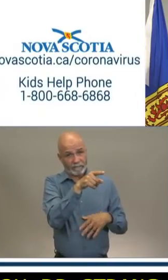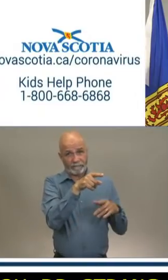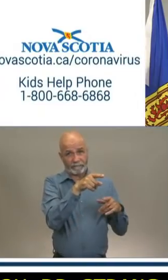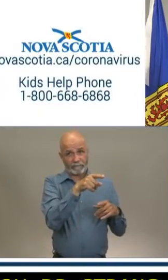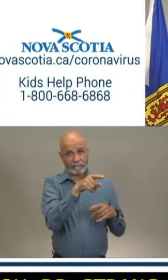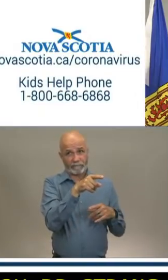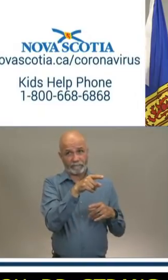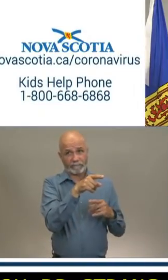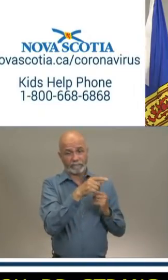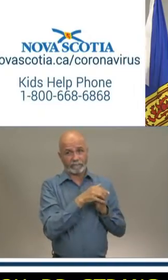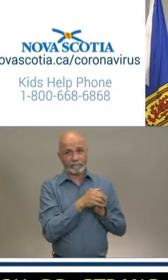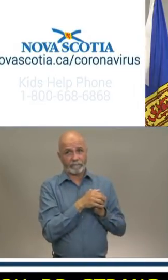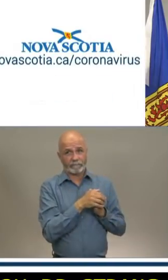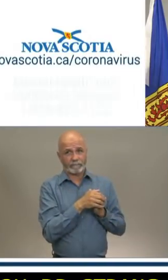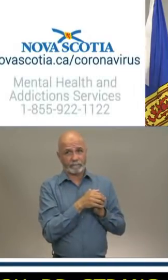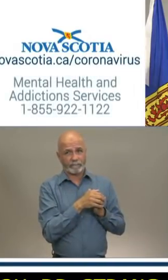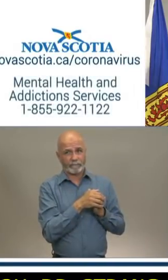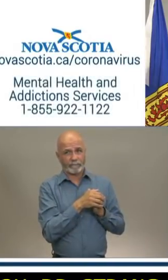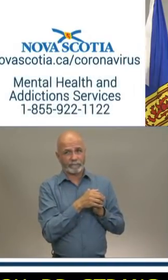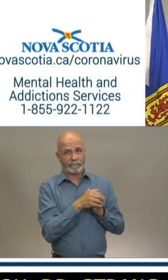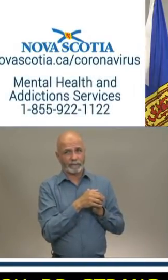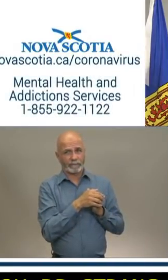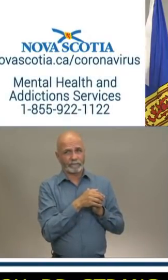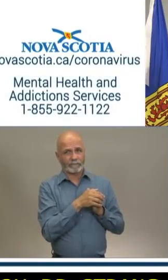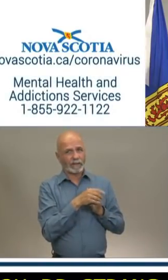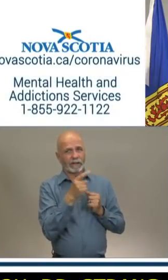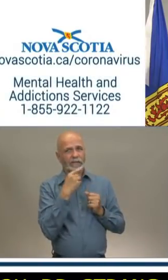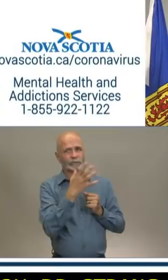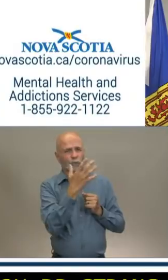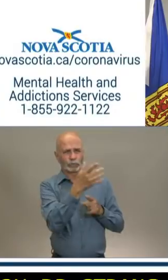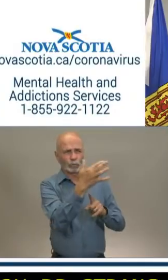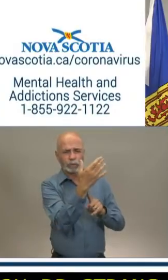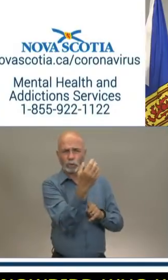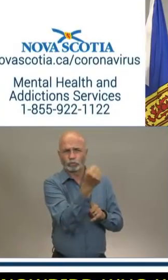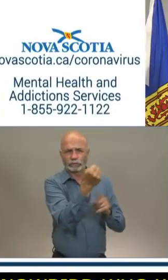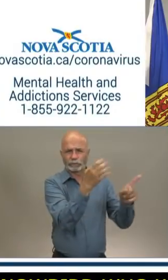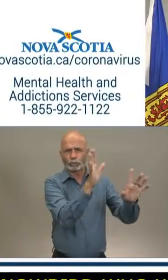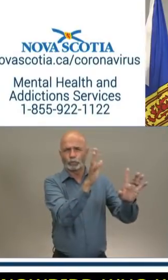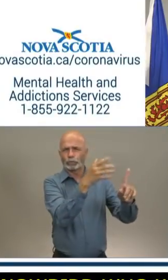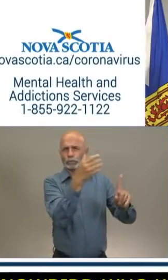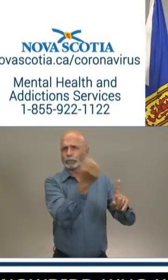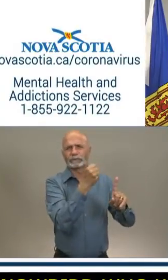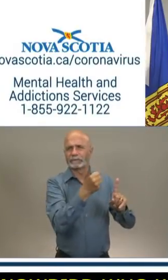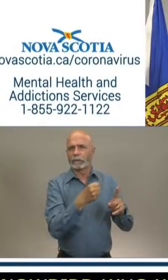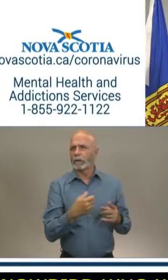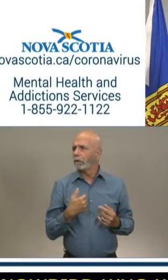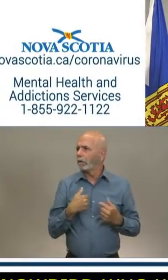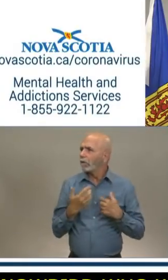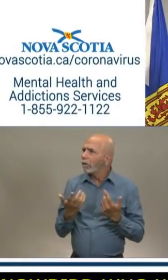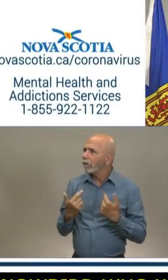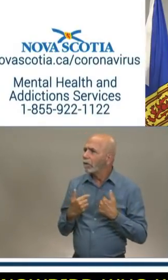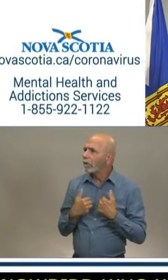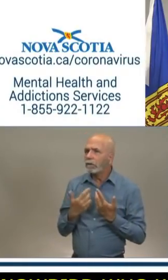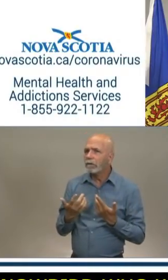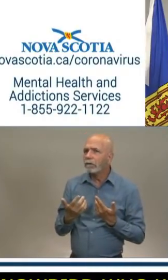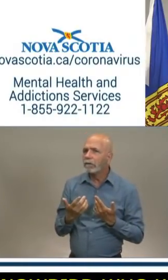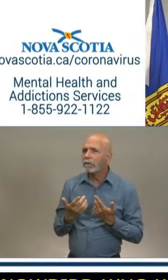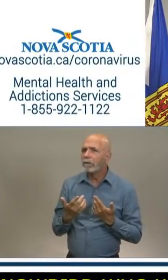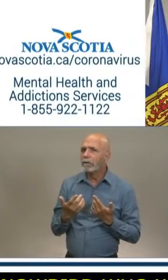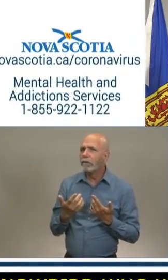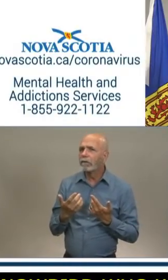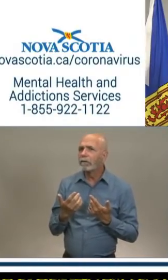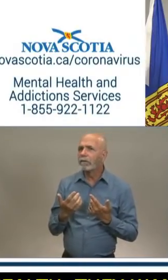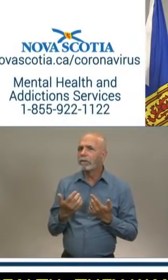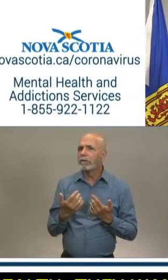so I'm wondering what is in place or what will be put in place to register the fact that